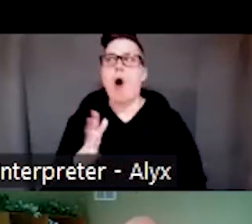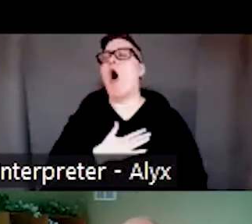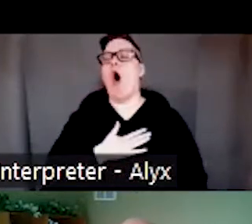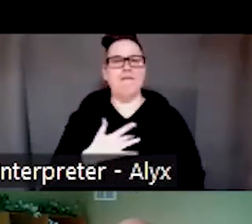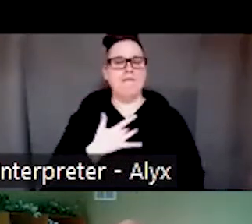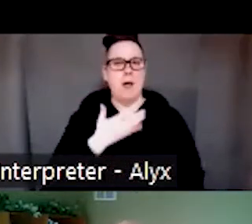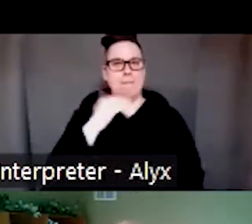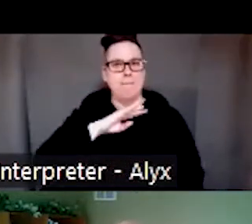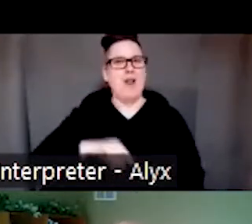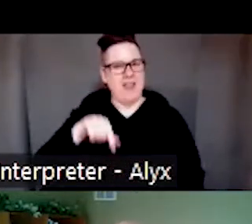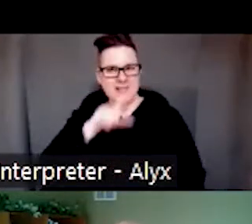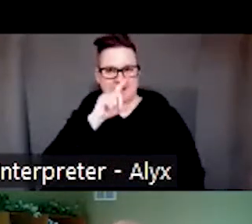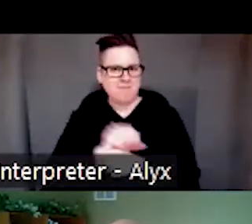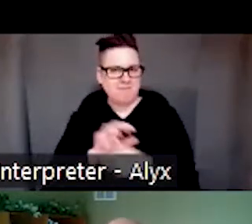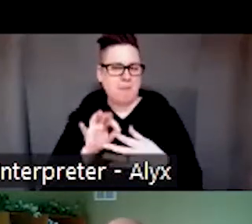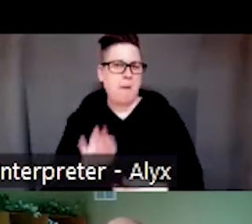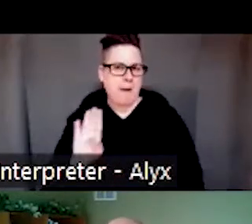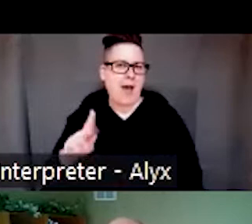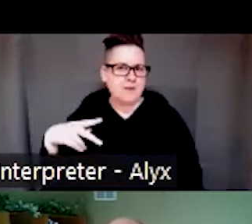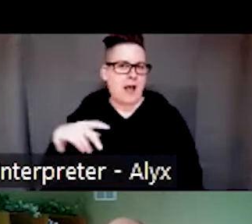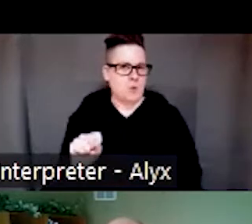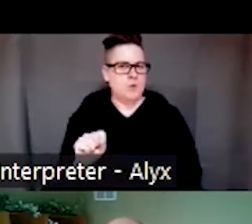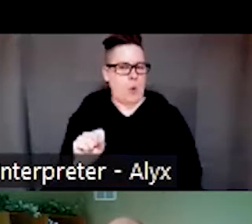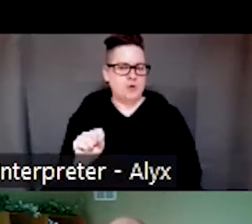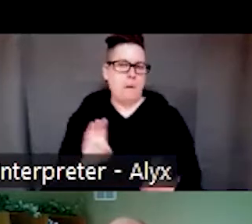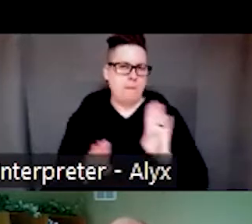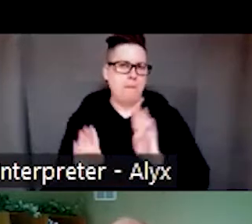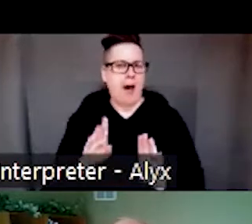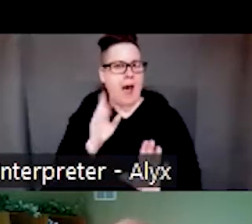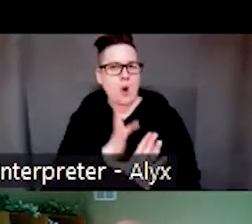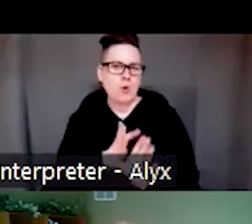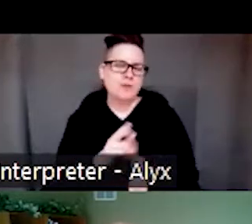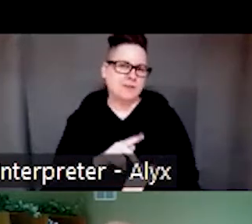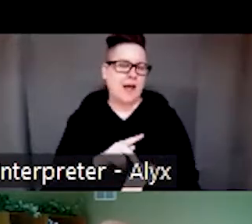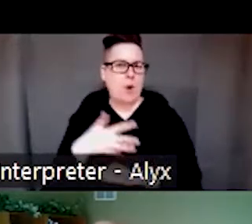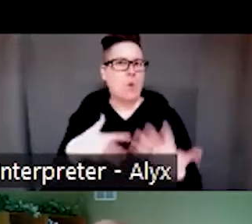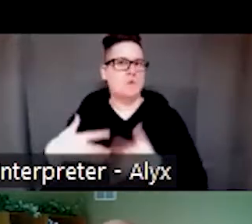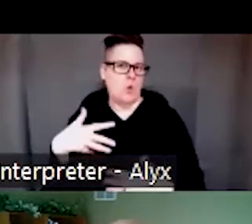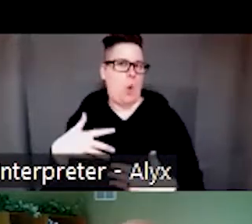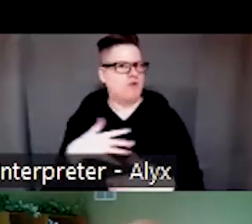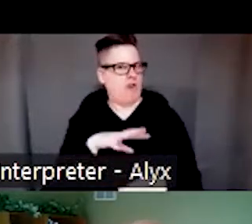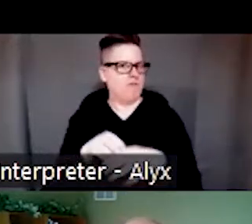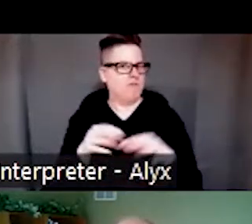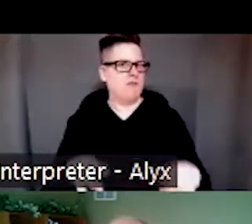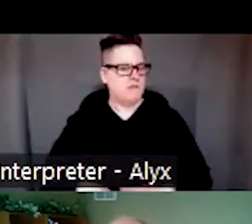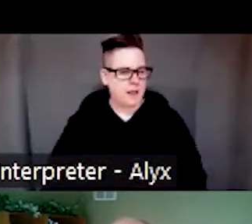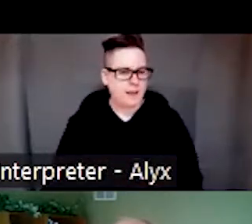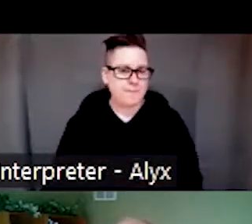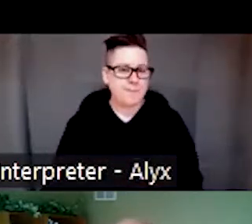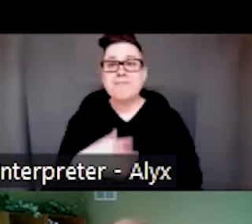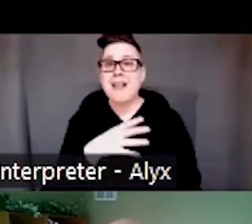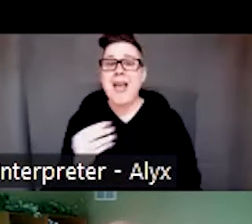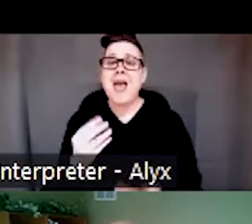very much in the biopsychosocial realm of things and tradition of things. Also want to